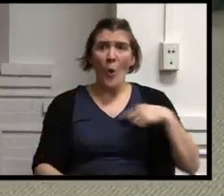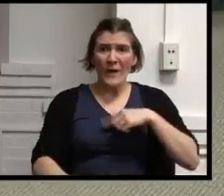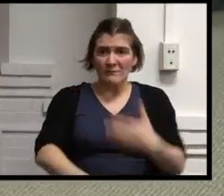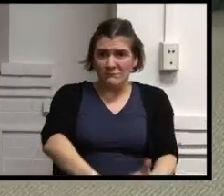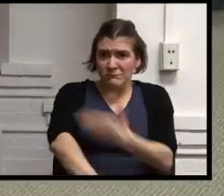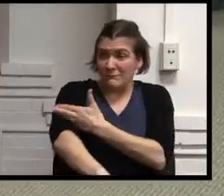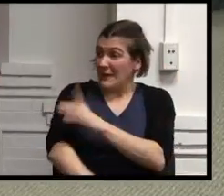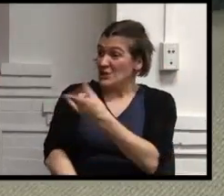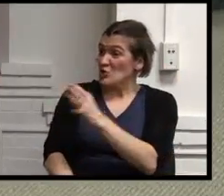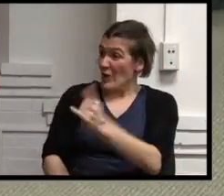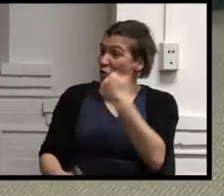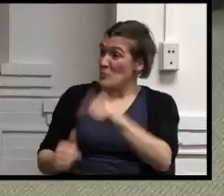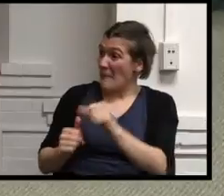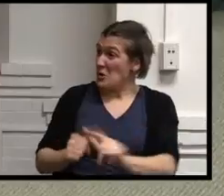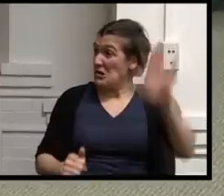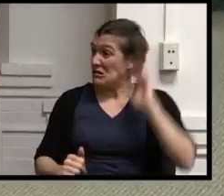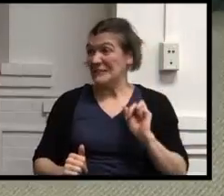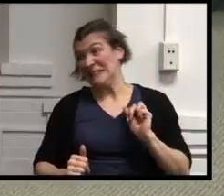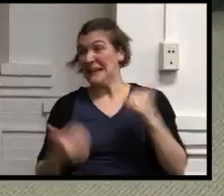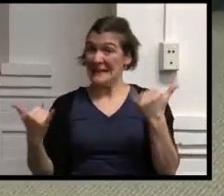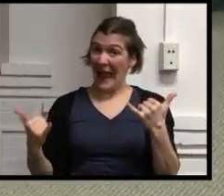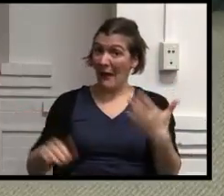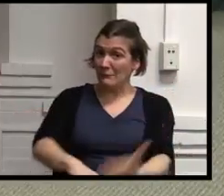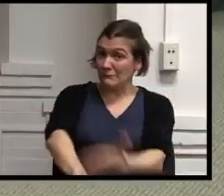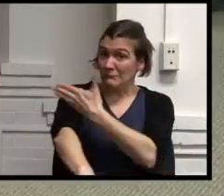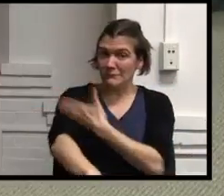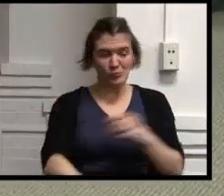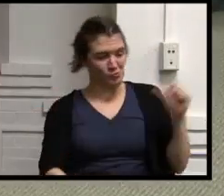Dick? Yes, we have. Yes, we have.